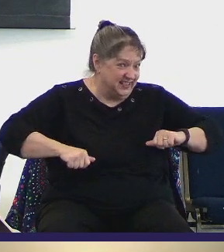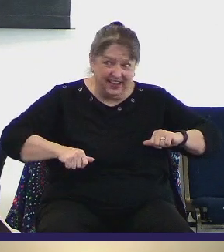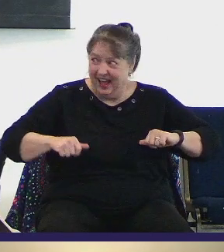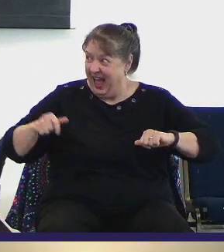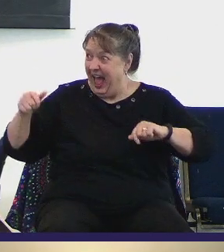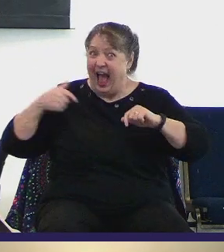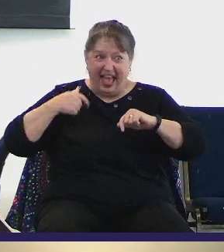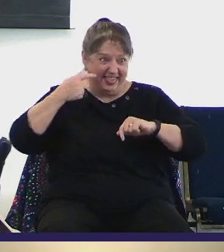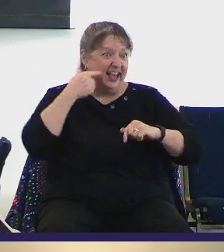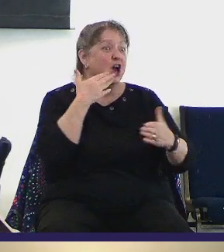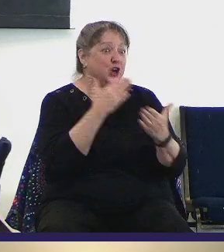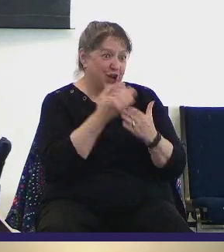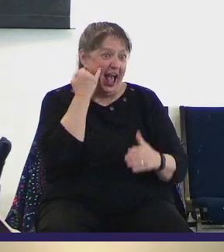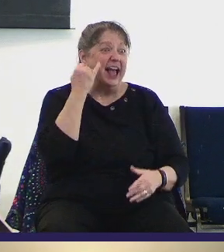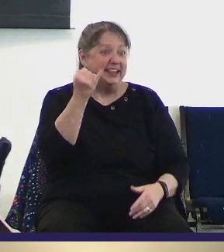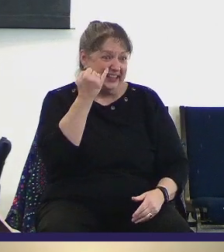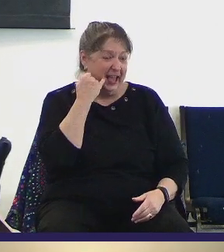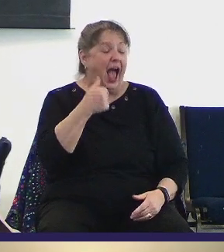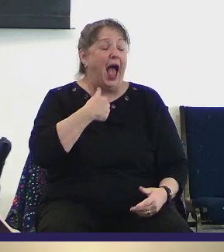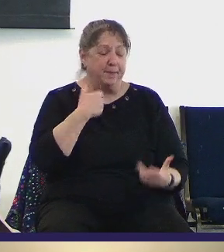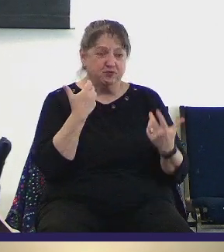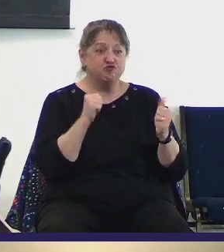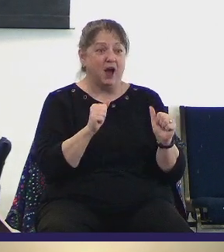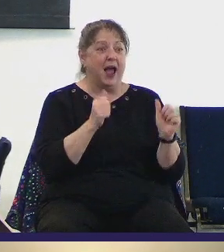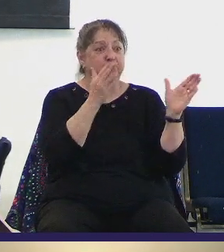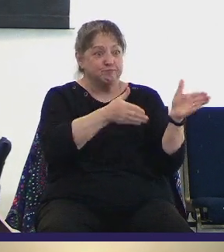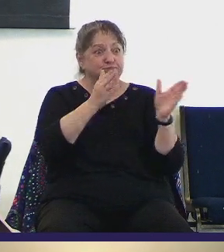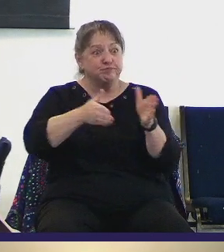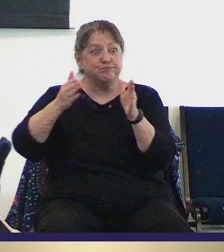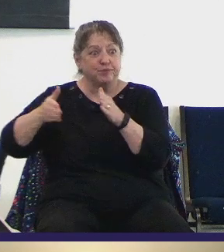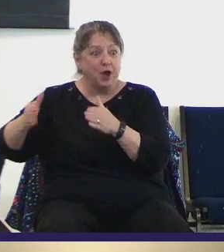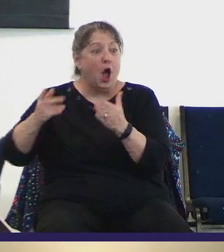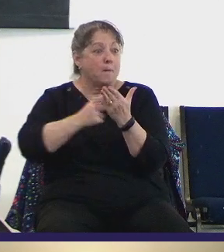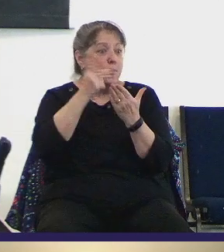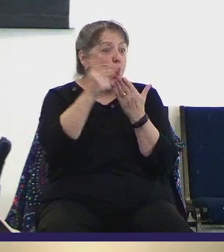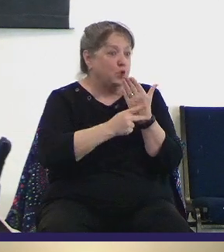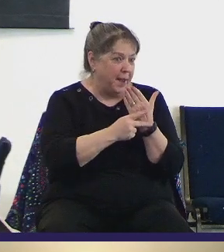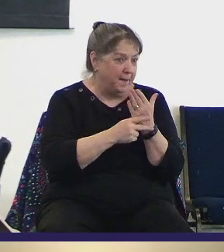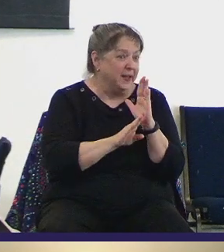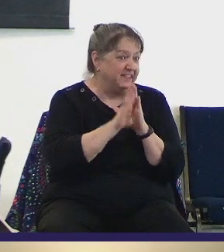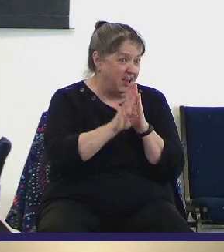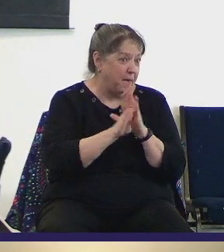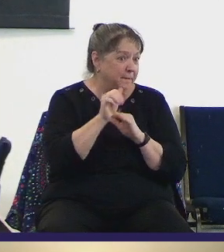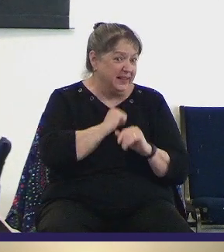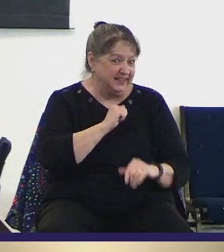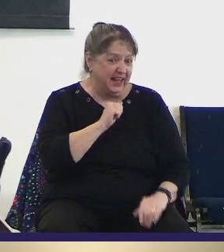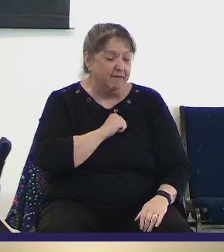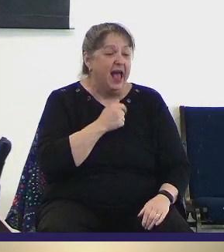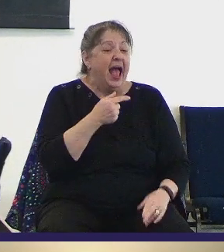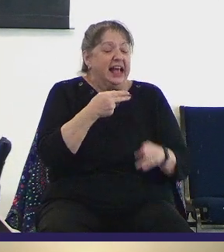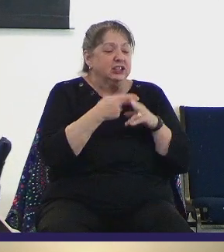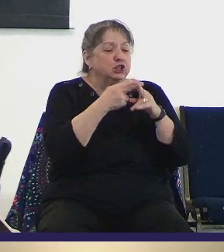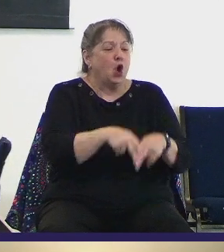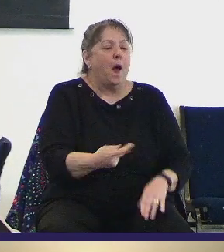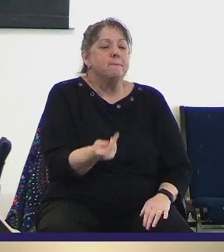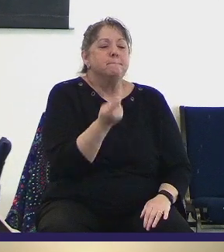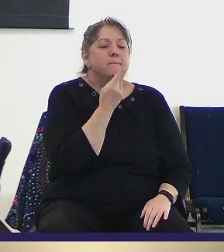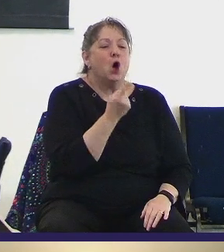It's awesome. I've been perfecting this program for years. It's called Paul's